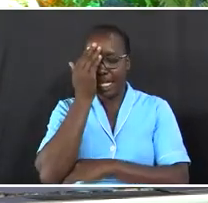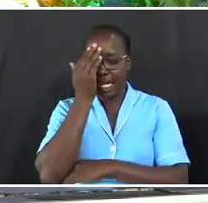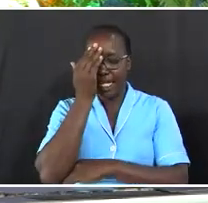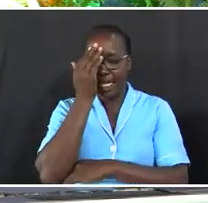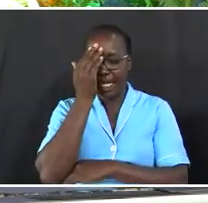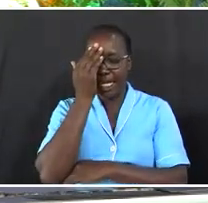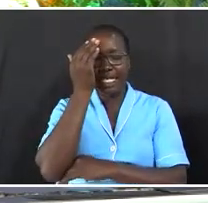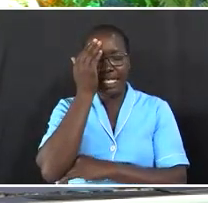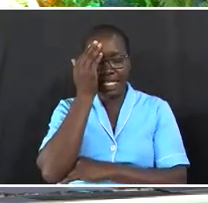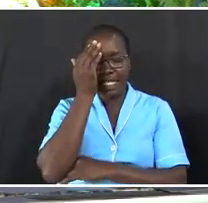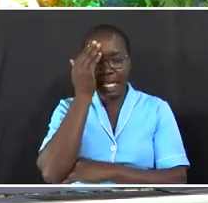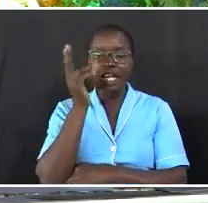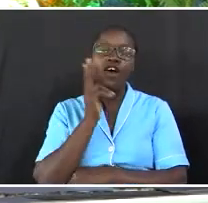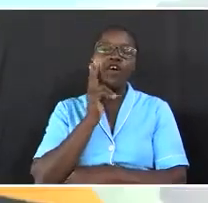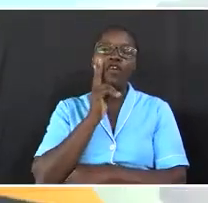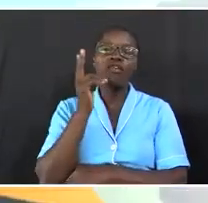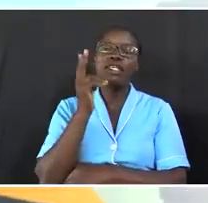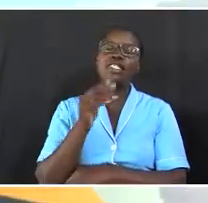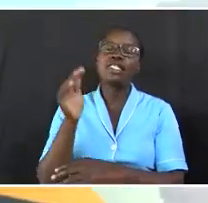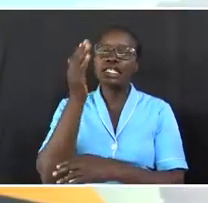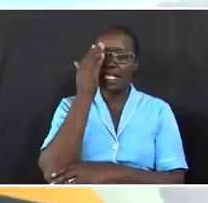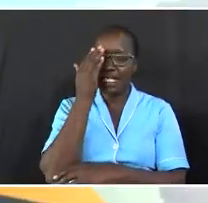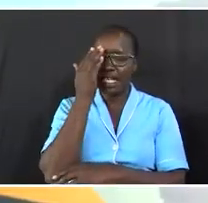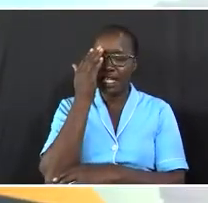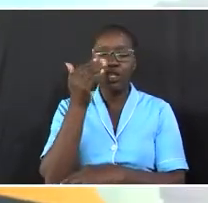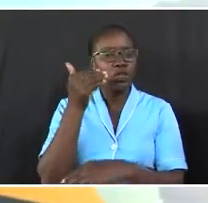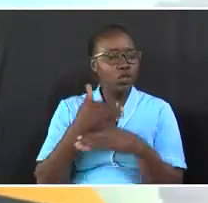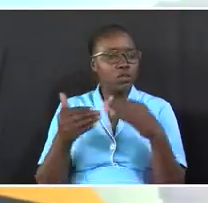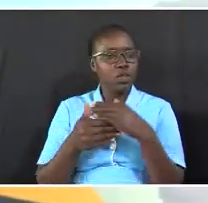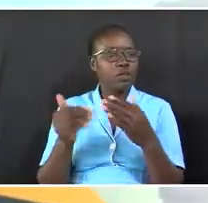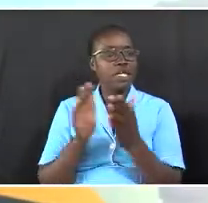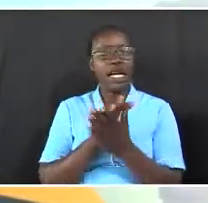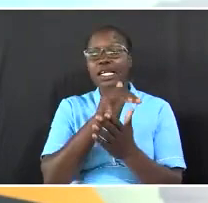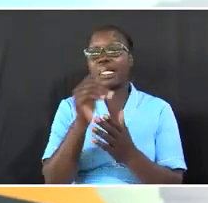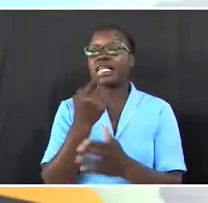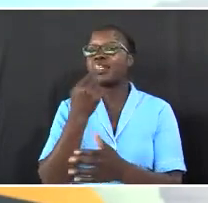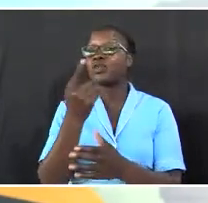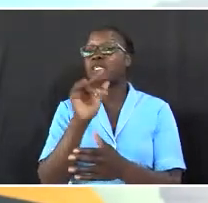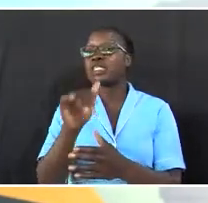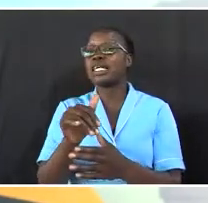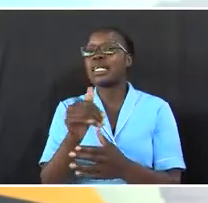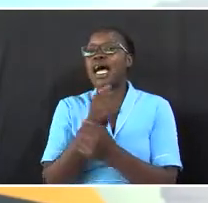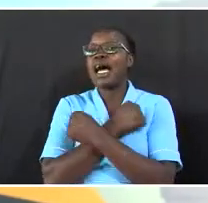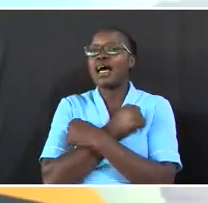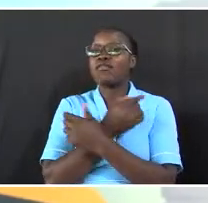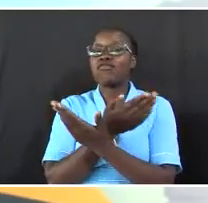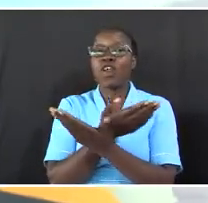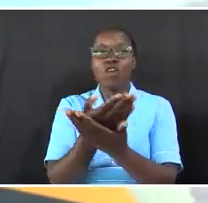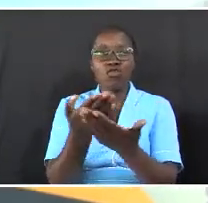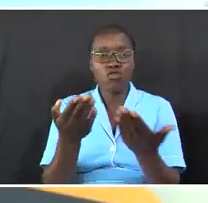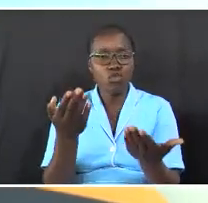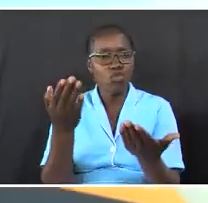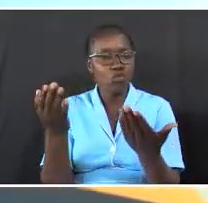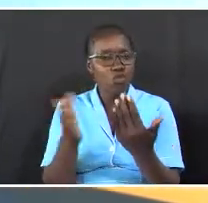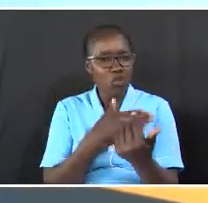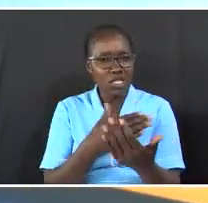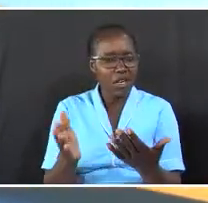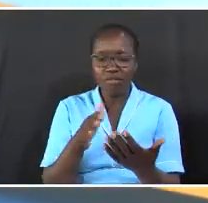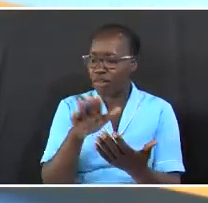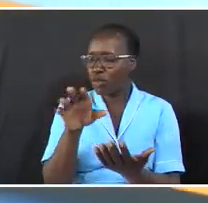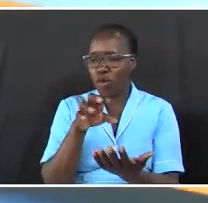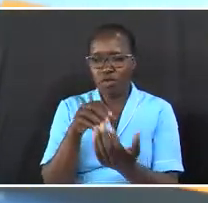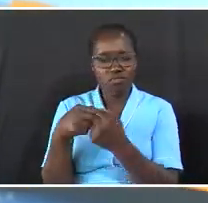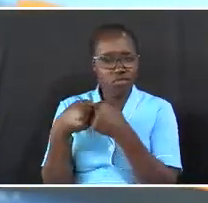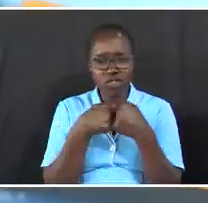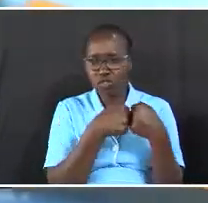virgin Israel, you will be rebuilt. This is another assurance that I have loved you irregardless of your